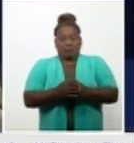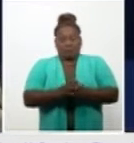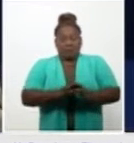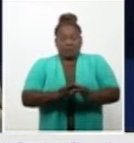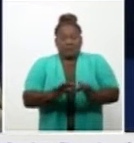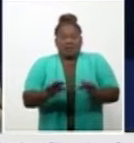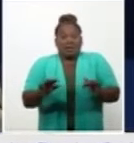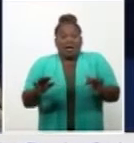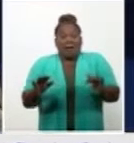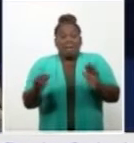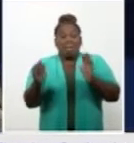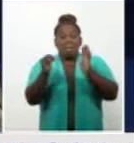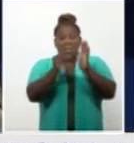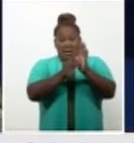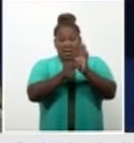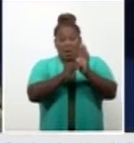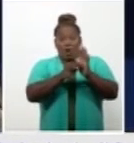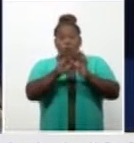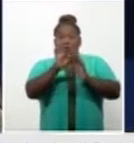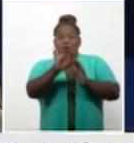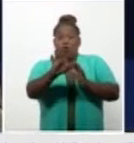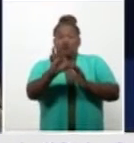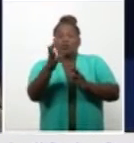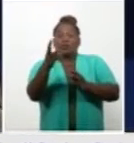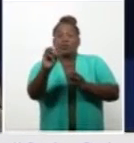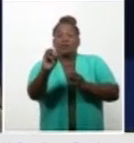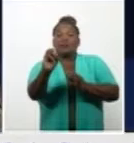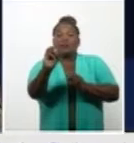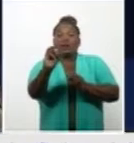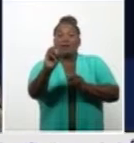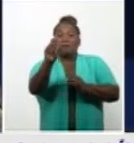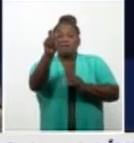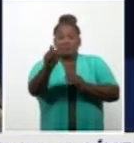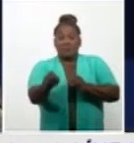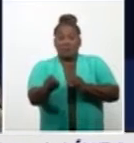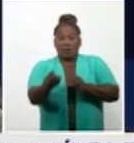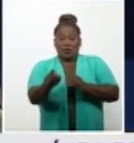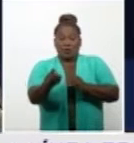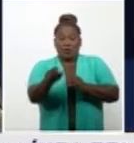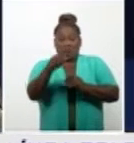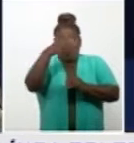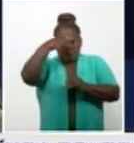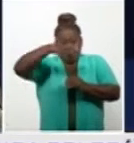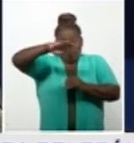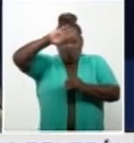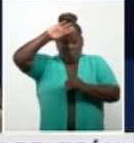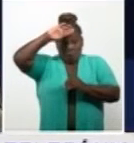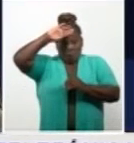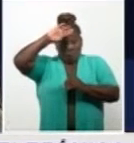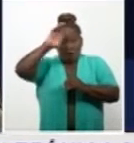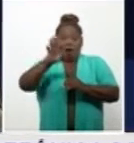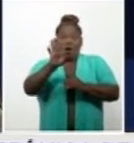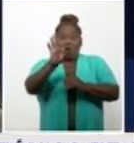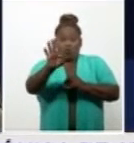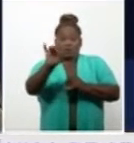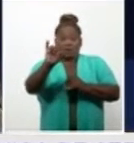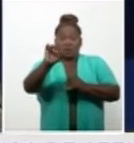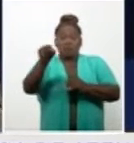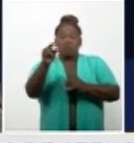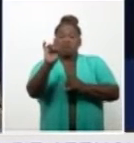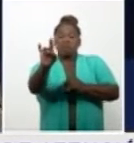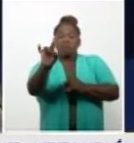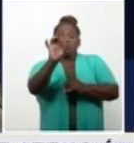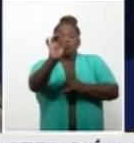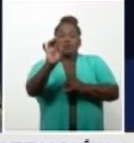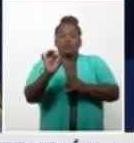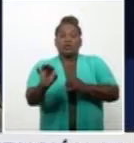86.9% they have recovered, and they are at different stages on their return to normal lives. With